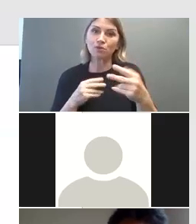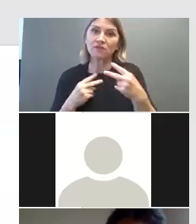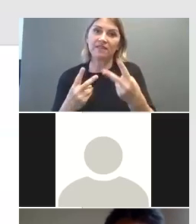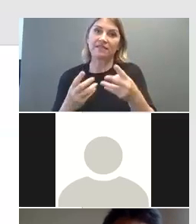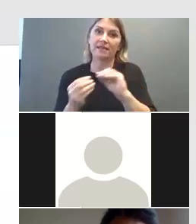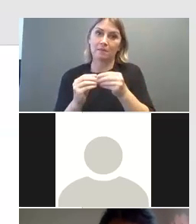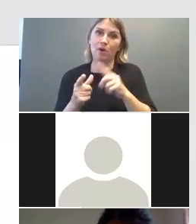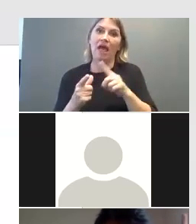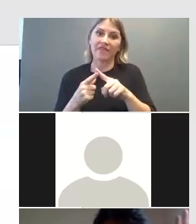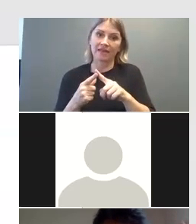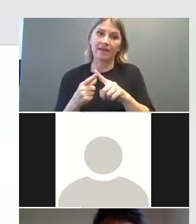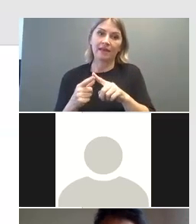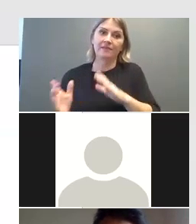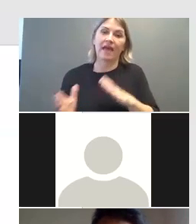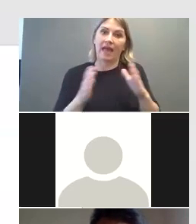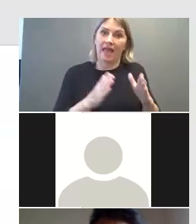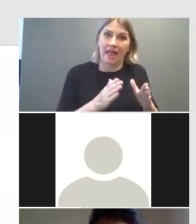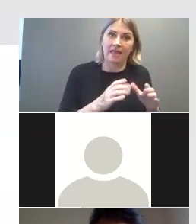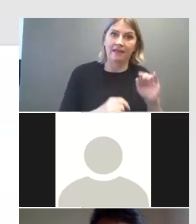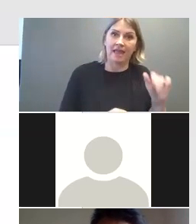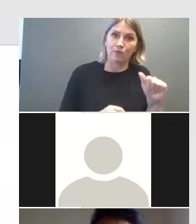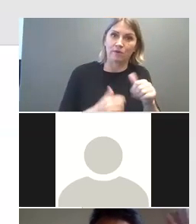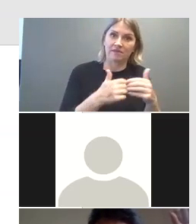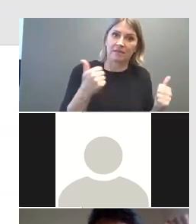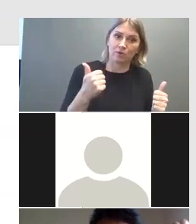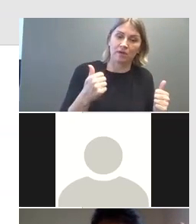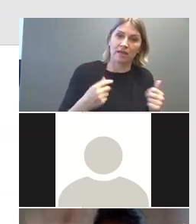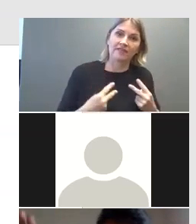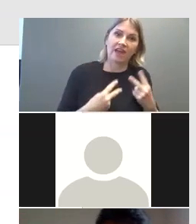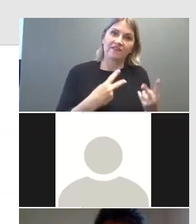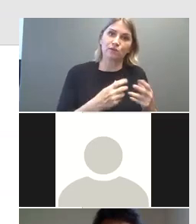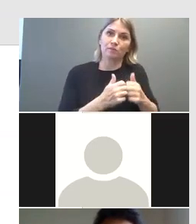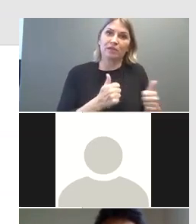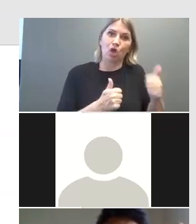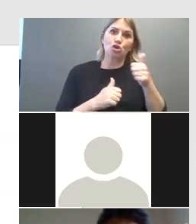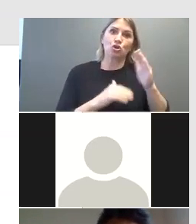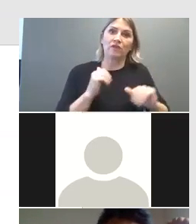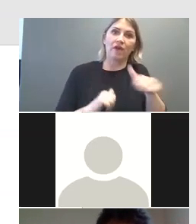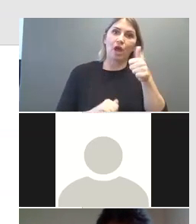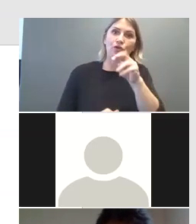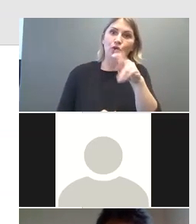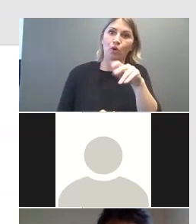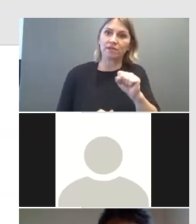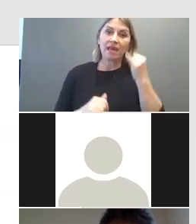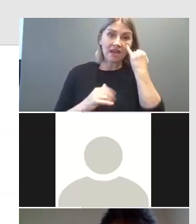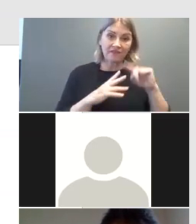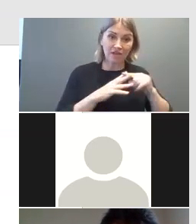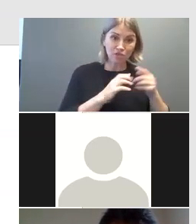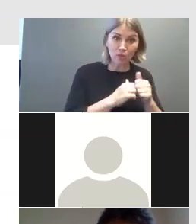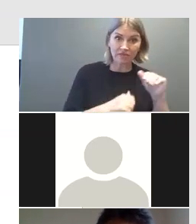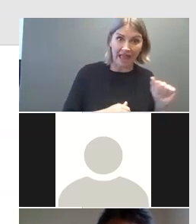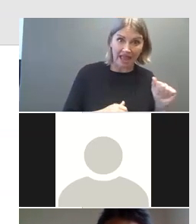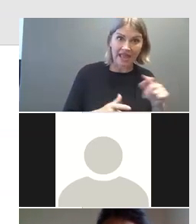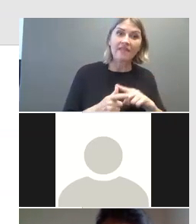would have to explore A separately. That would get me a post visit number larger than all of those nodes. If I start with A, then I need to